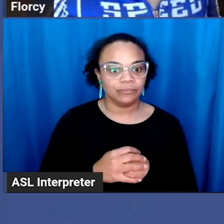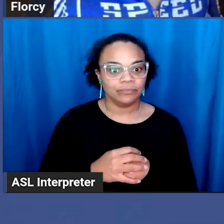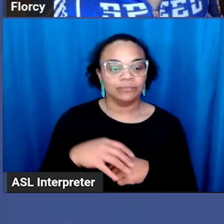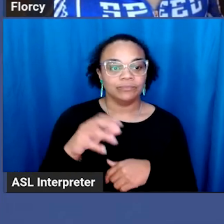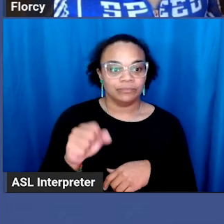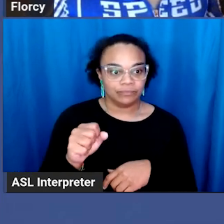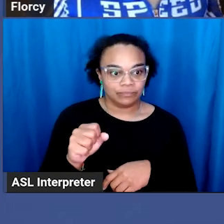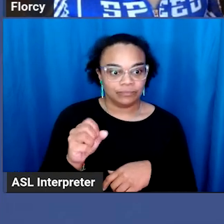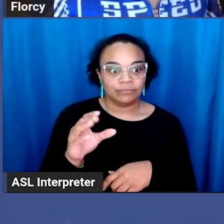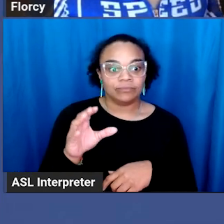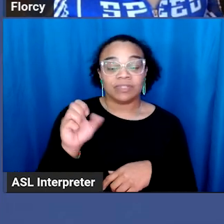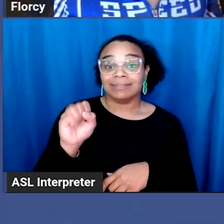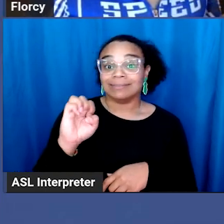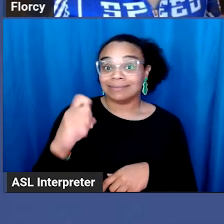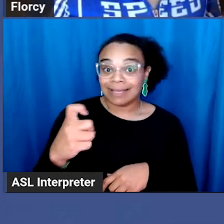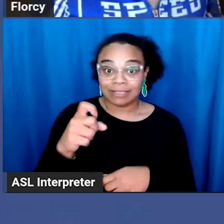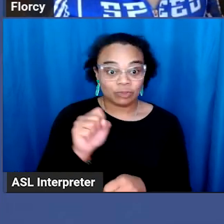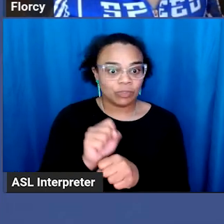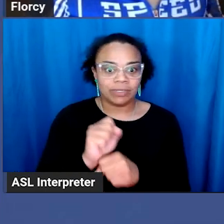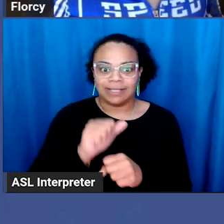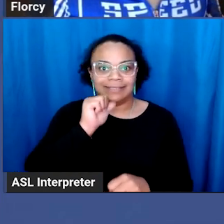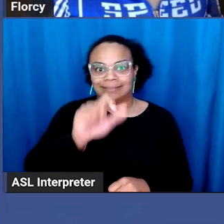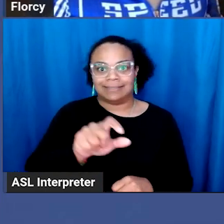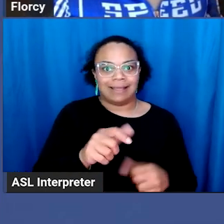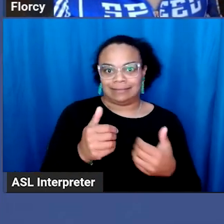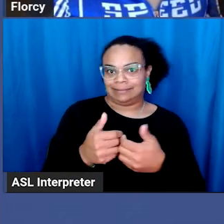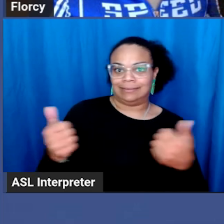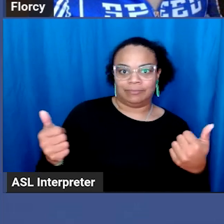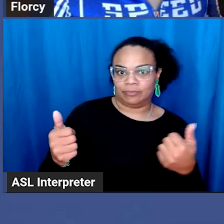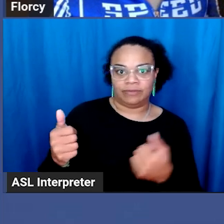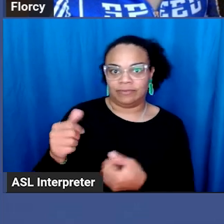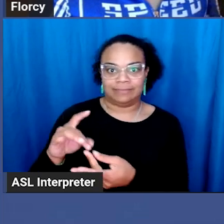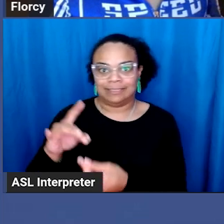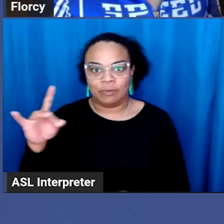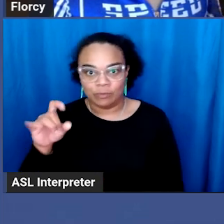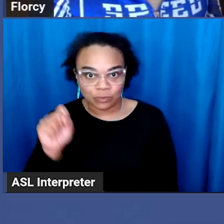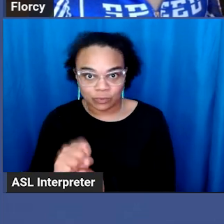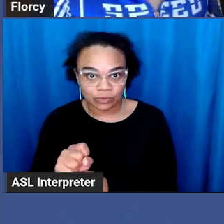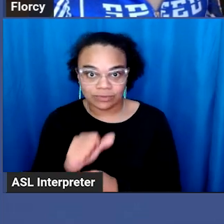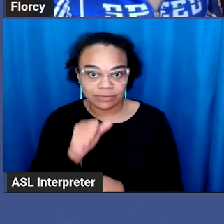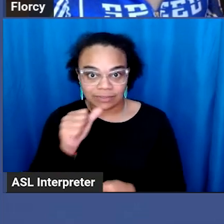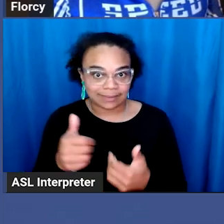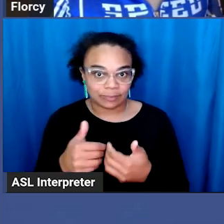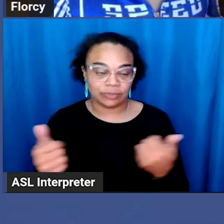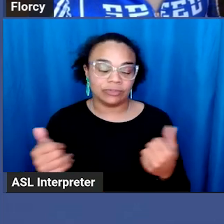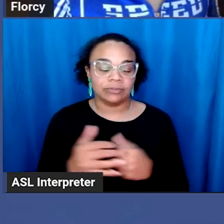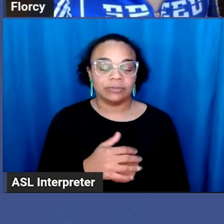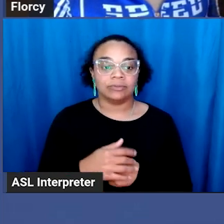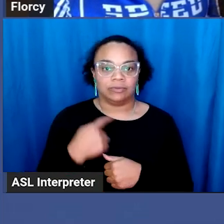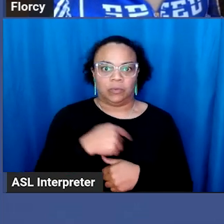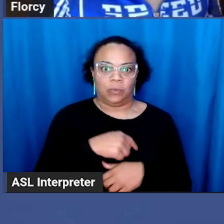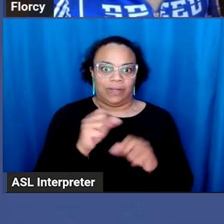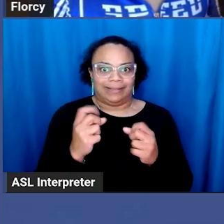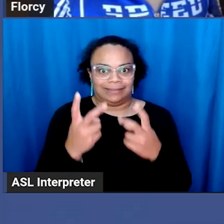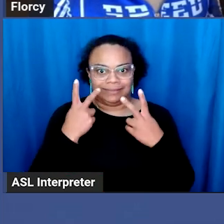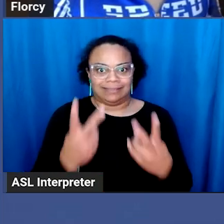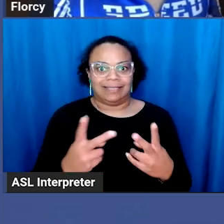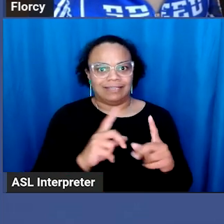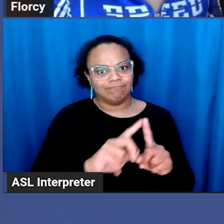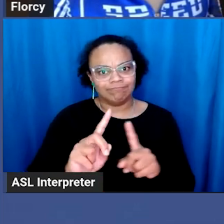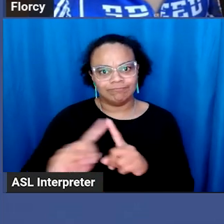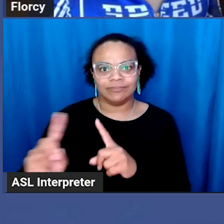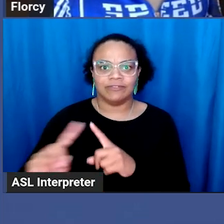Yeah, and because sex work is not isolated from spiritual work, and as we can see from different